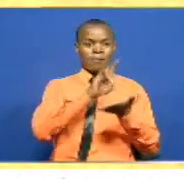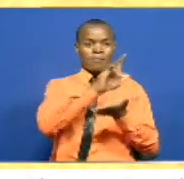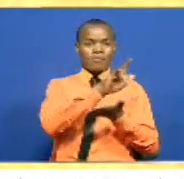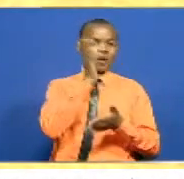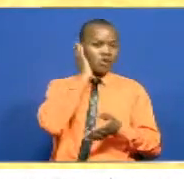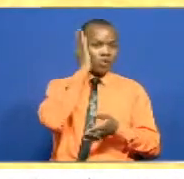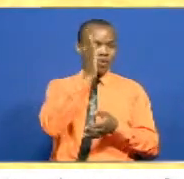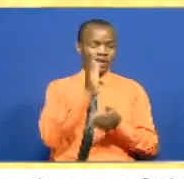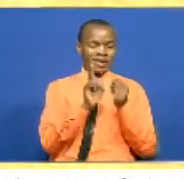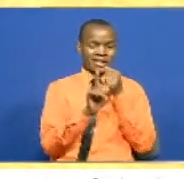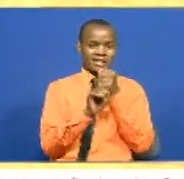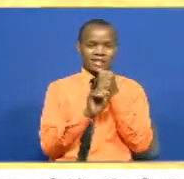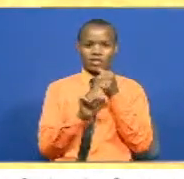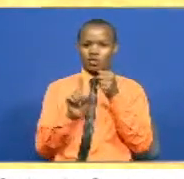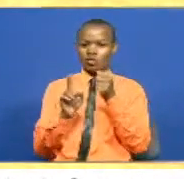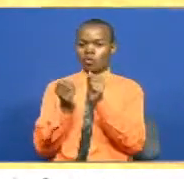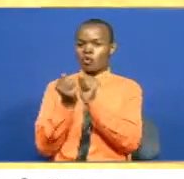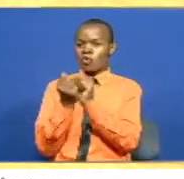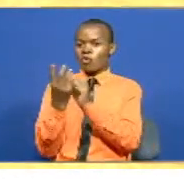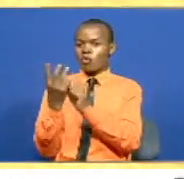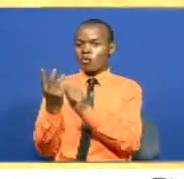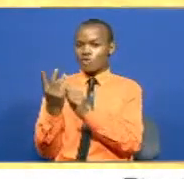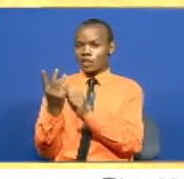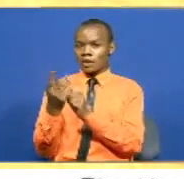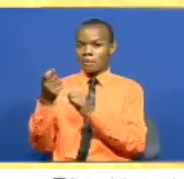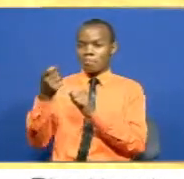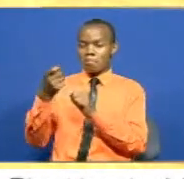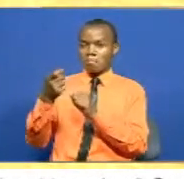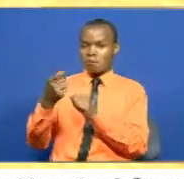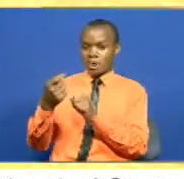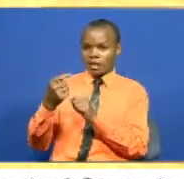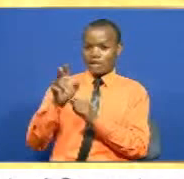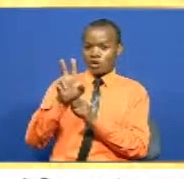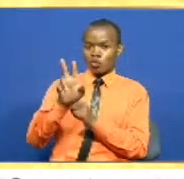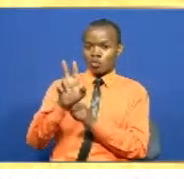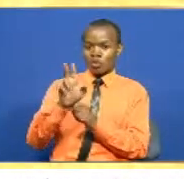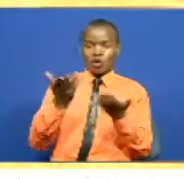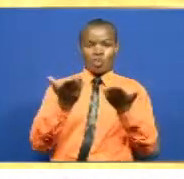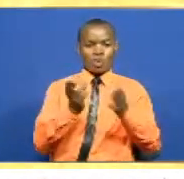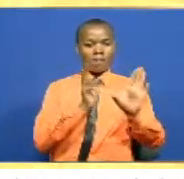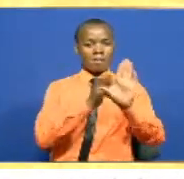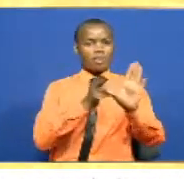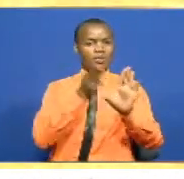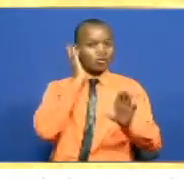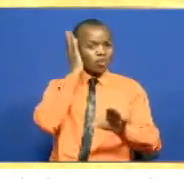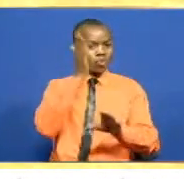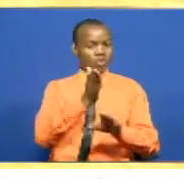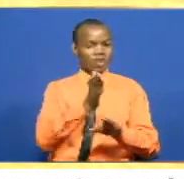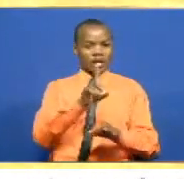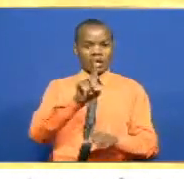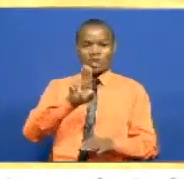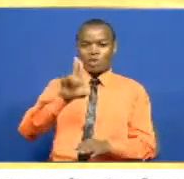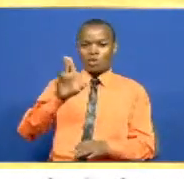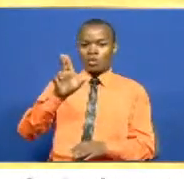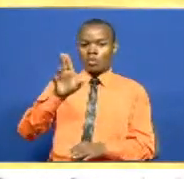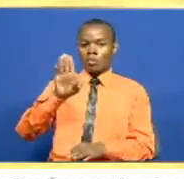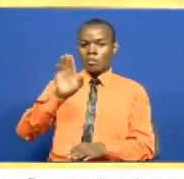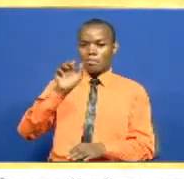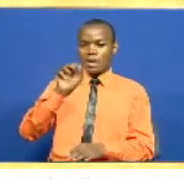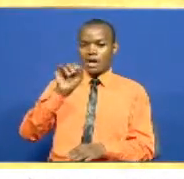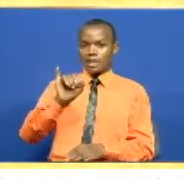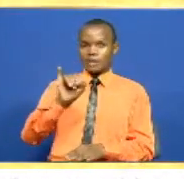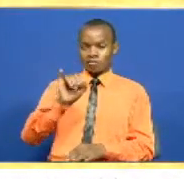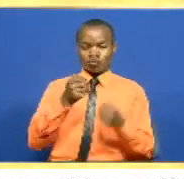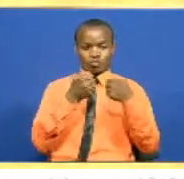February, where we're going to participate at the Dubai Paralympic Grand Prix. And the team has been preparing so well with the help of